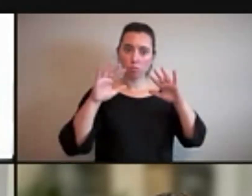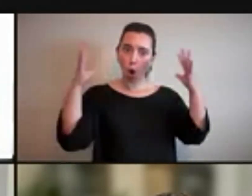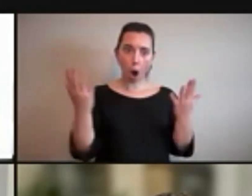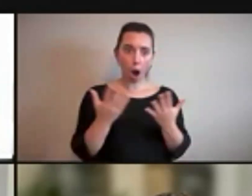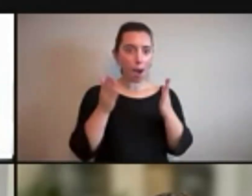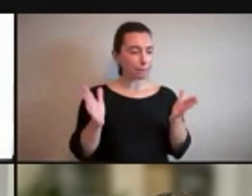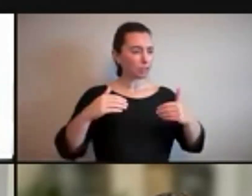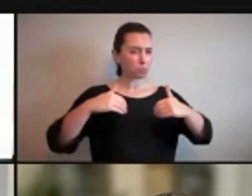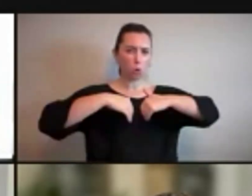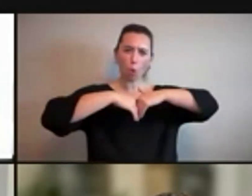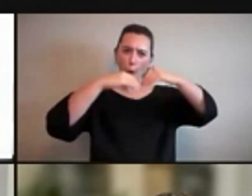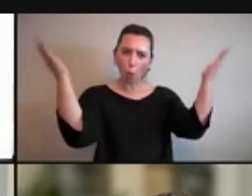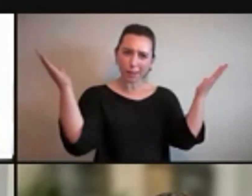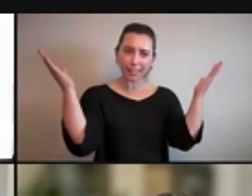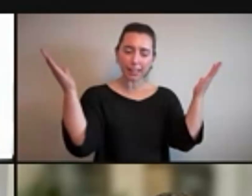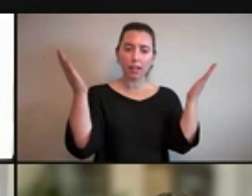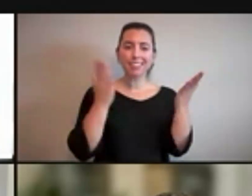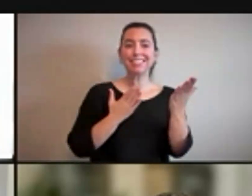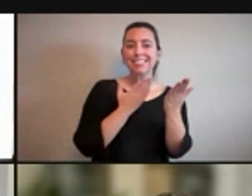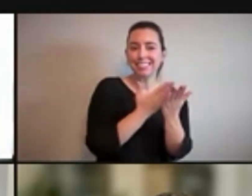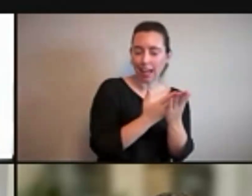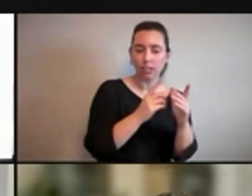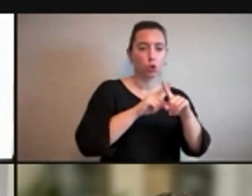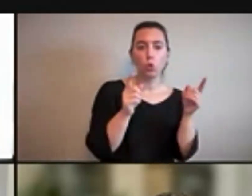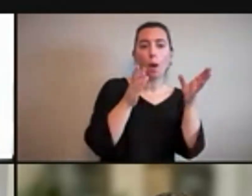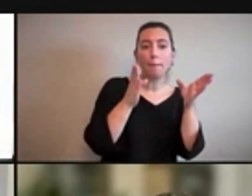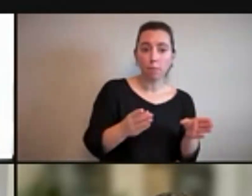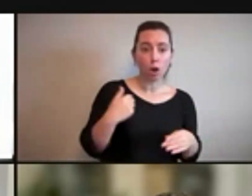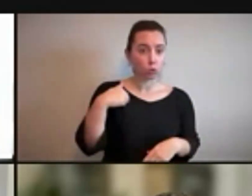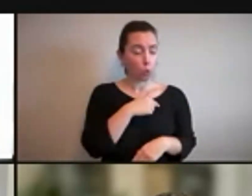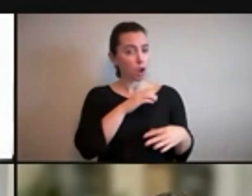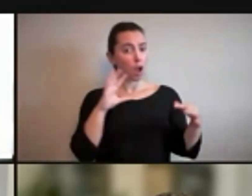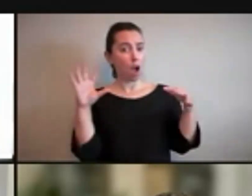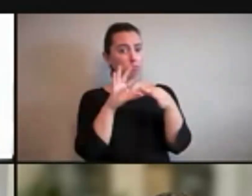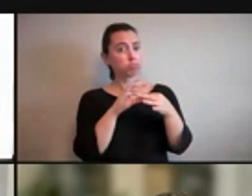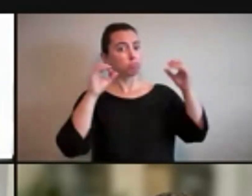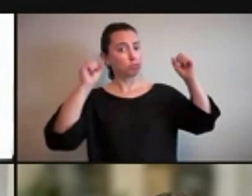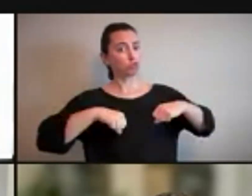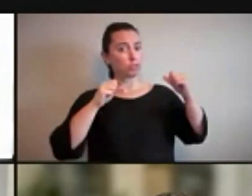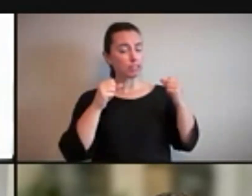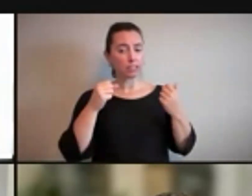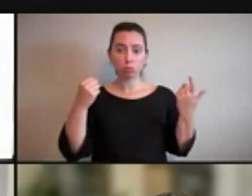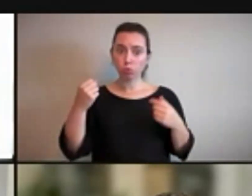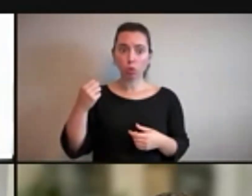it's not mandatory. And after we started this many years ago, and